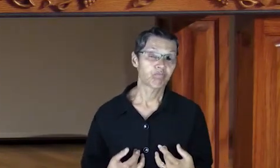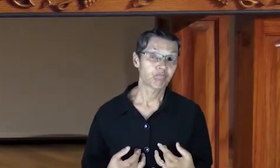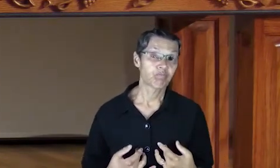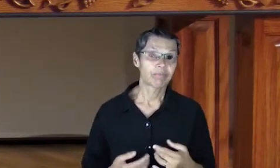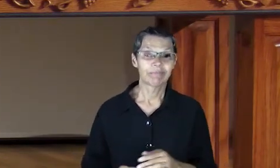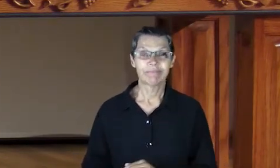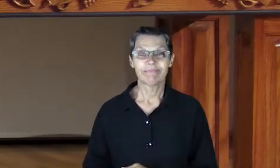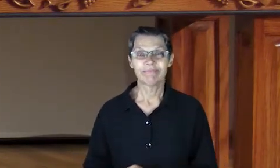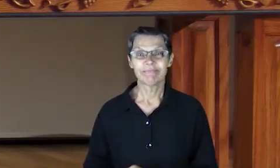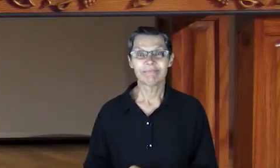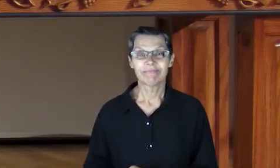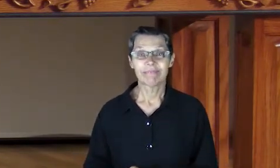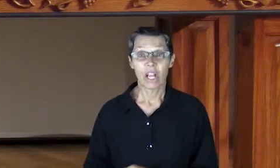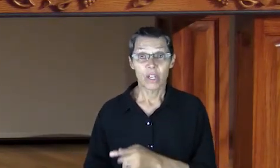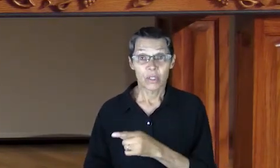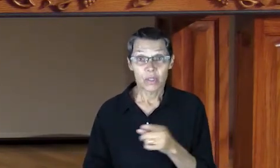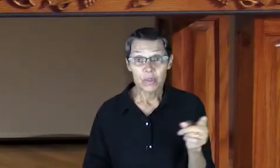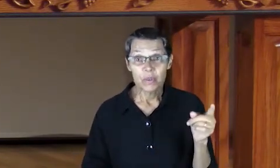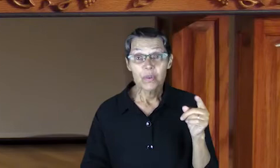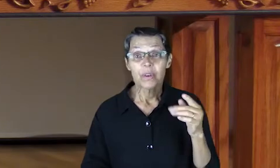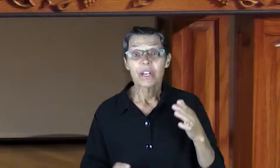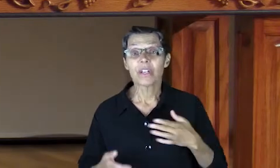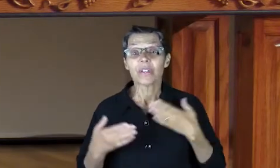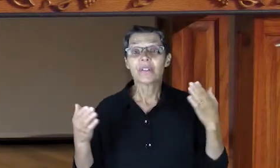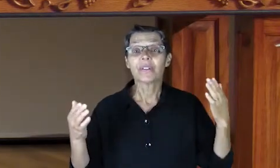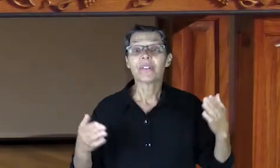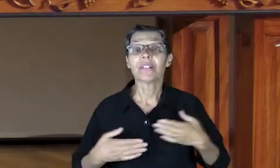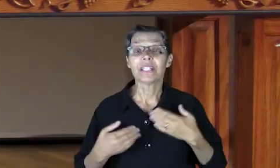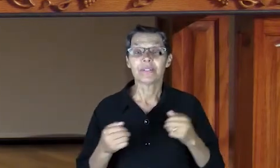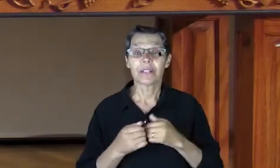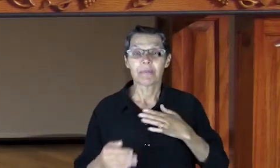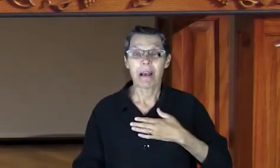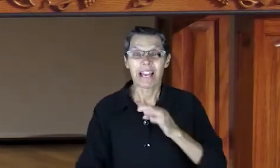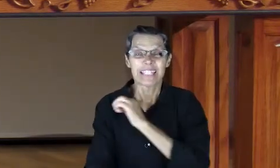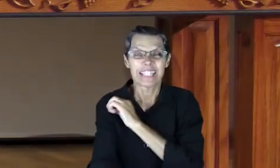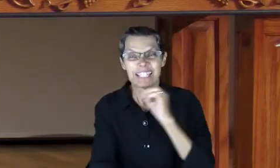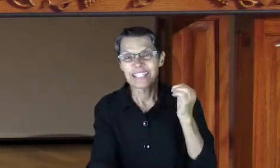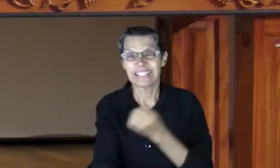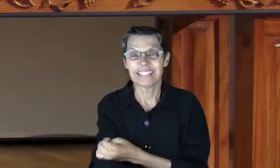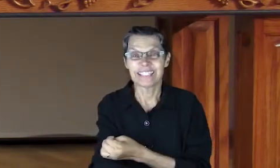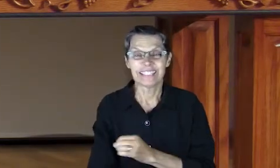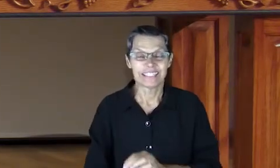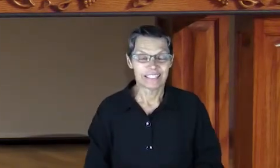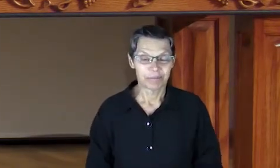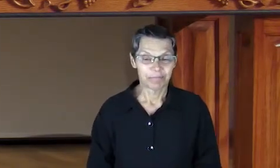was feeling, and who were encouraged by my zeal.